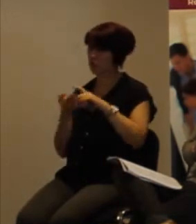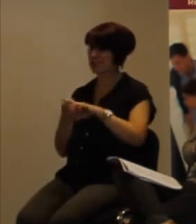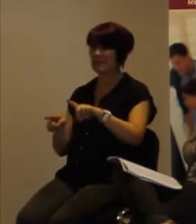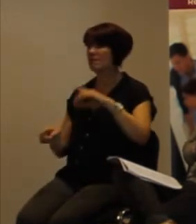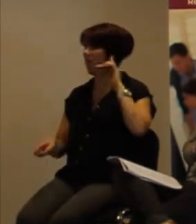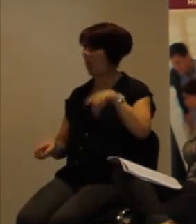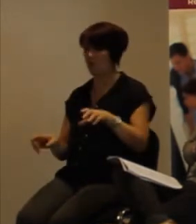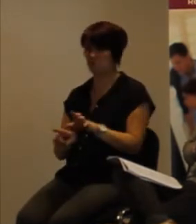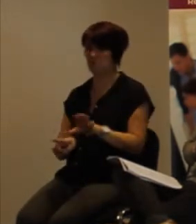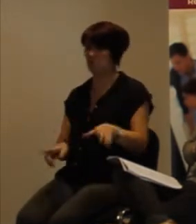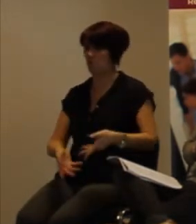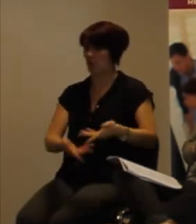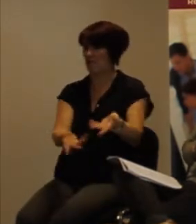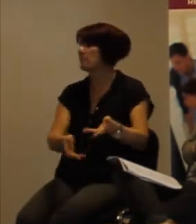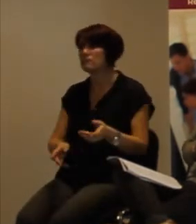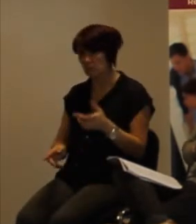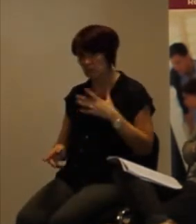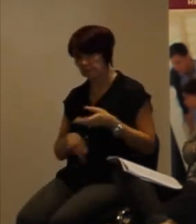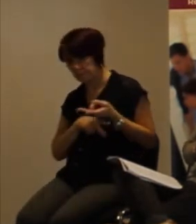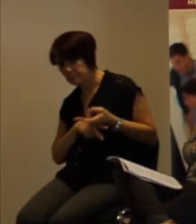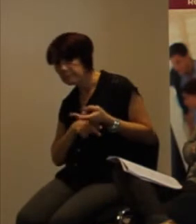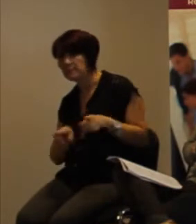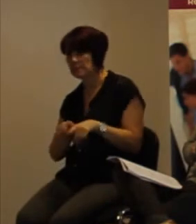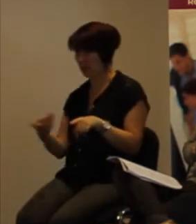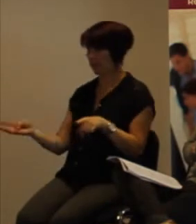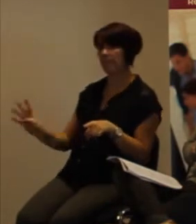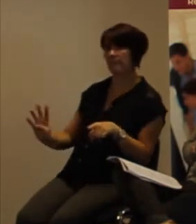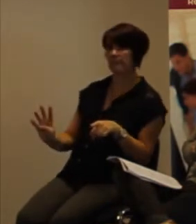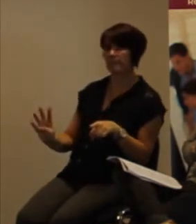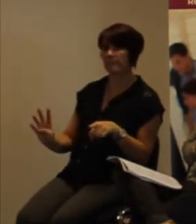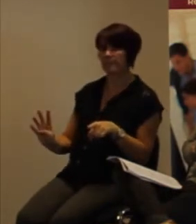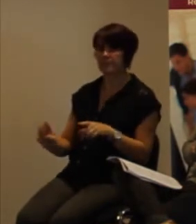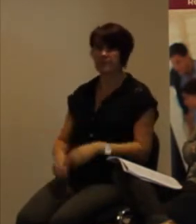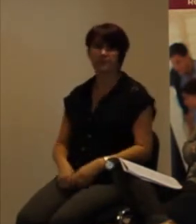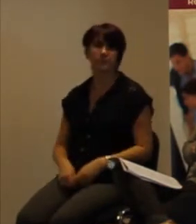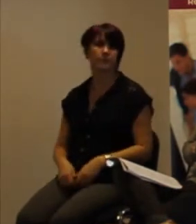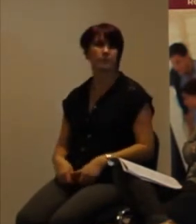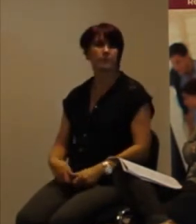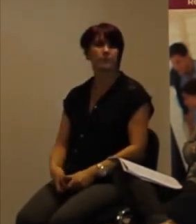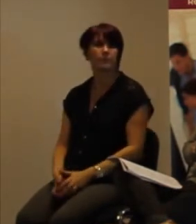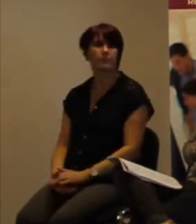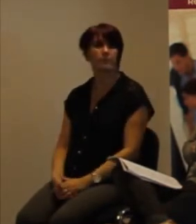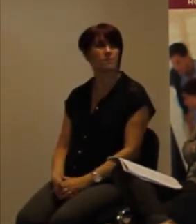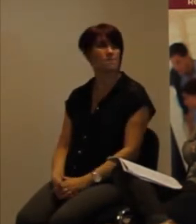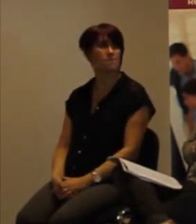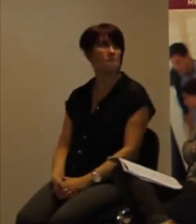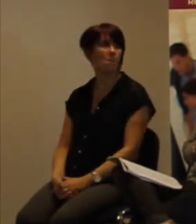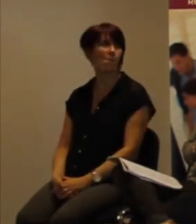them out there, we're getting on with it there. We need to make sure that the conditions are maintained the same.